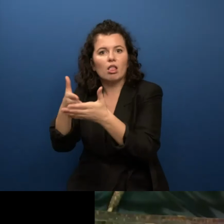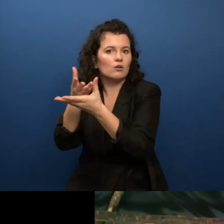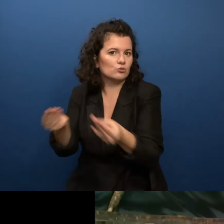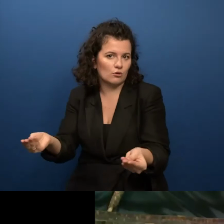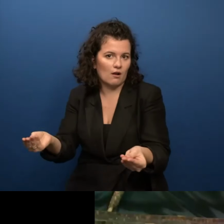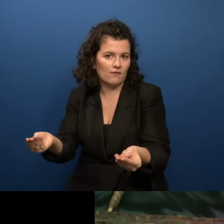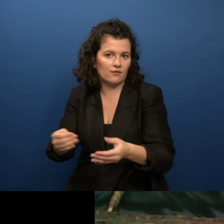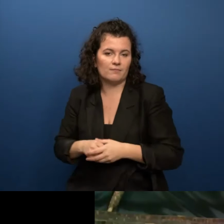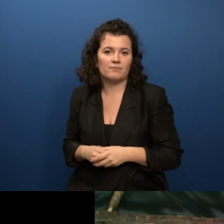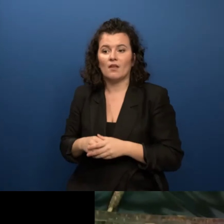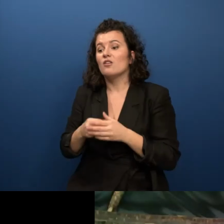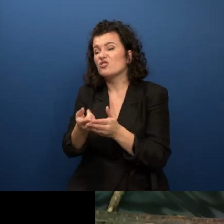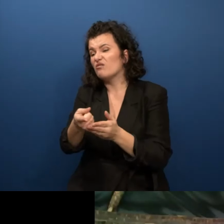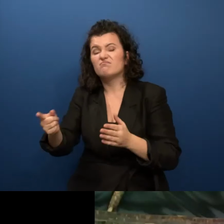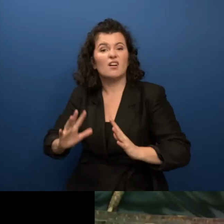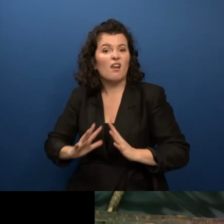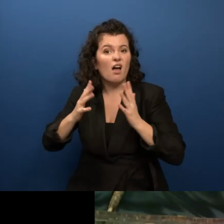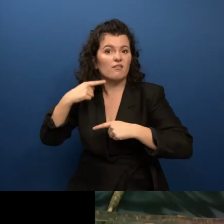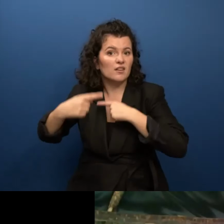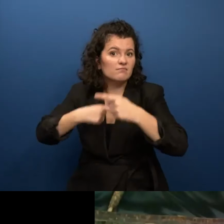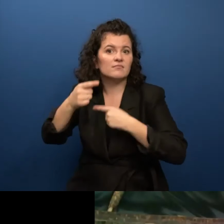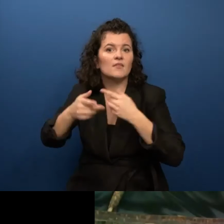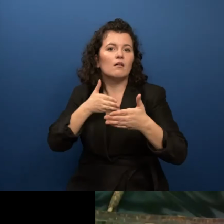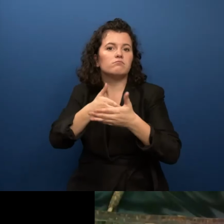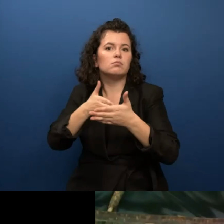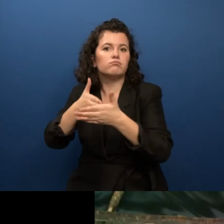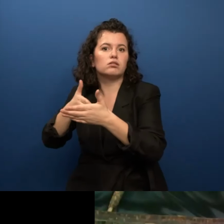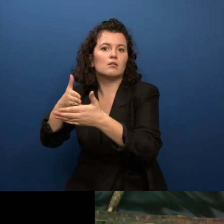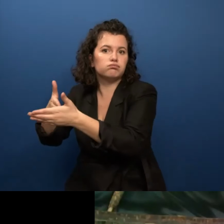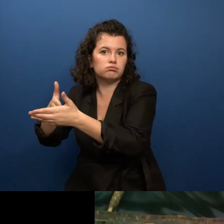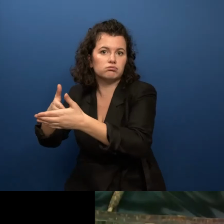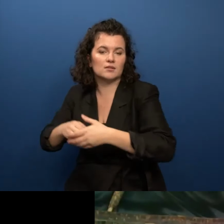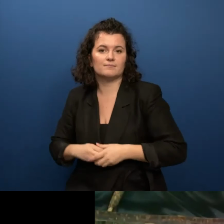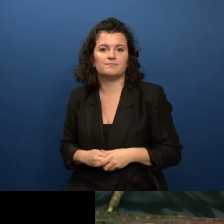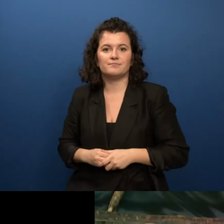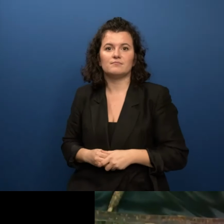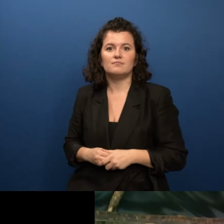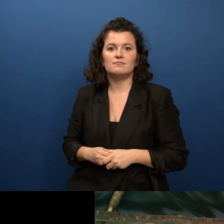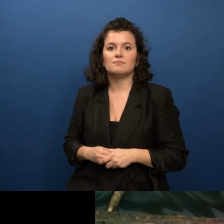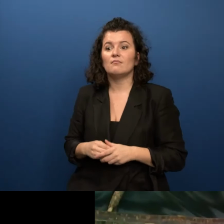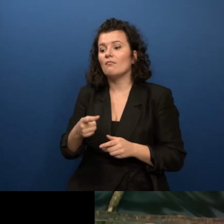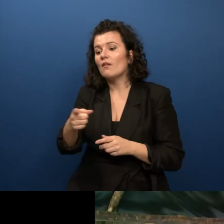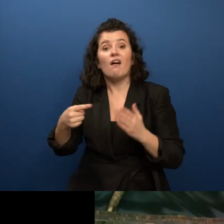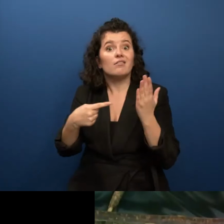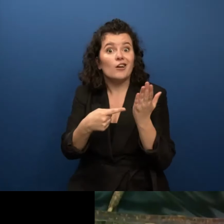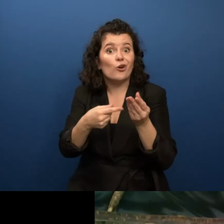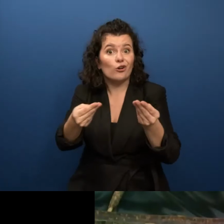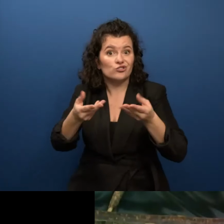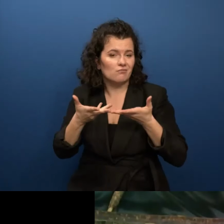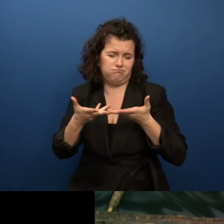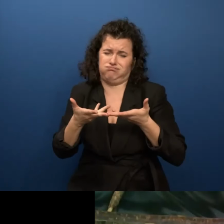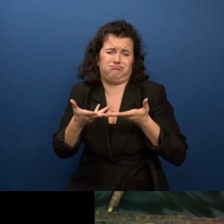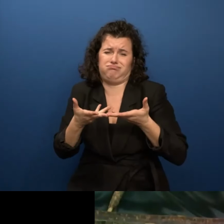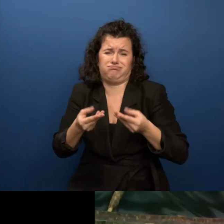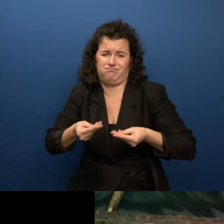others, are barriers in terms of getting those hearing aids to them. Some of them maybe might not have